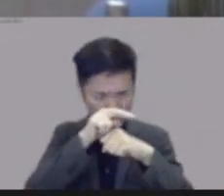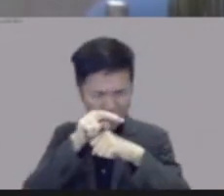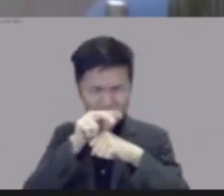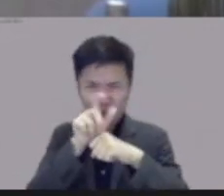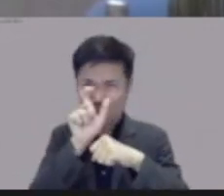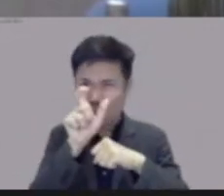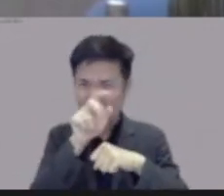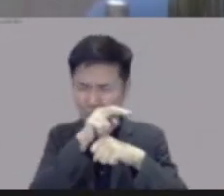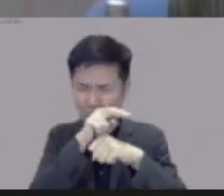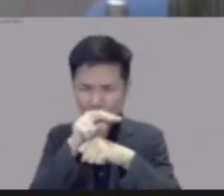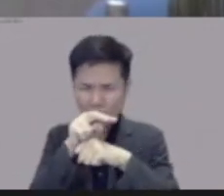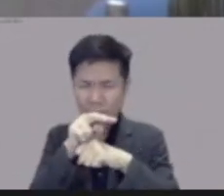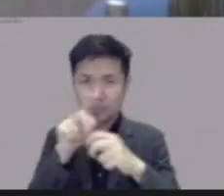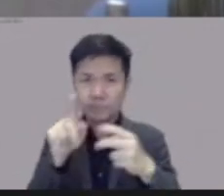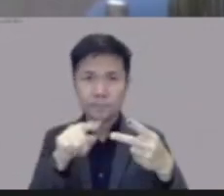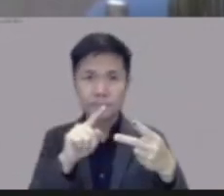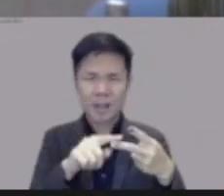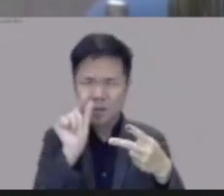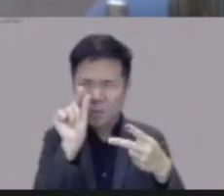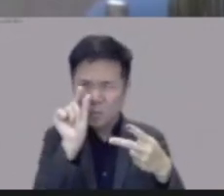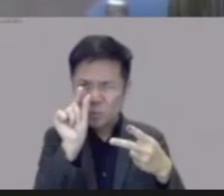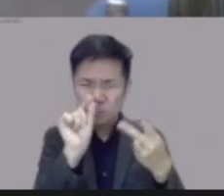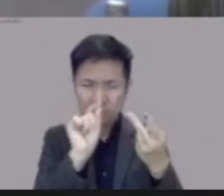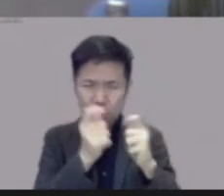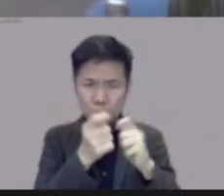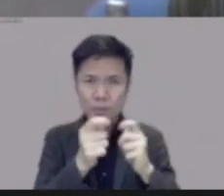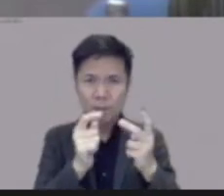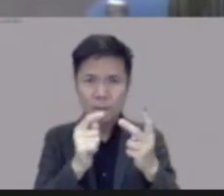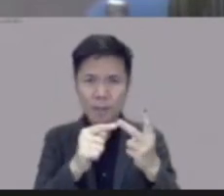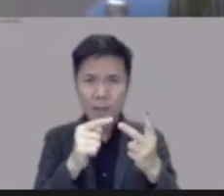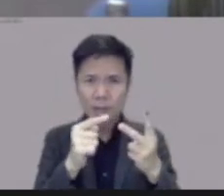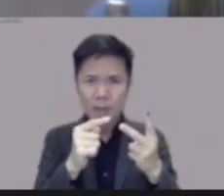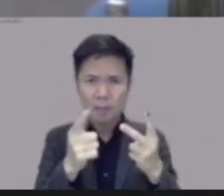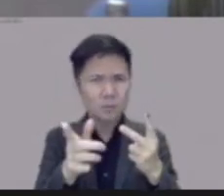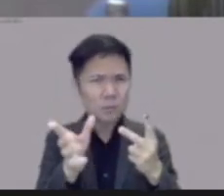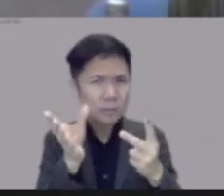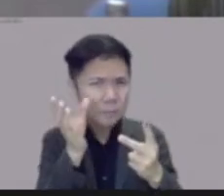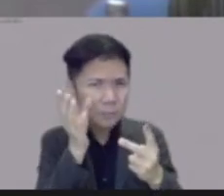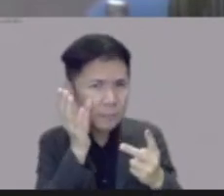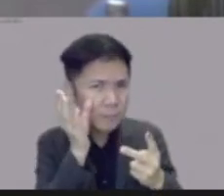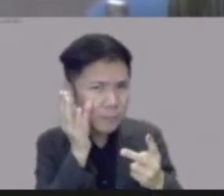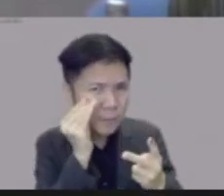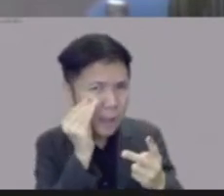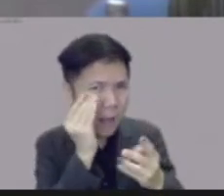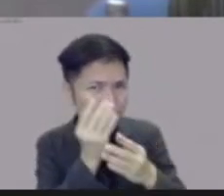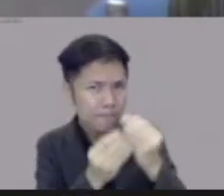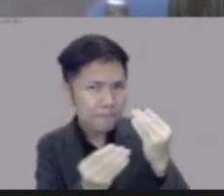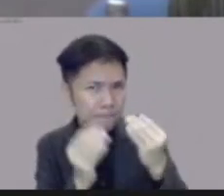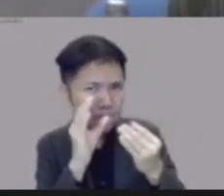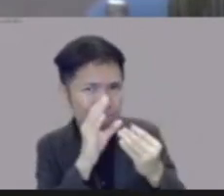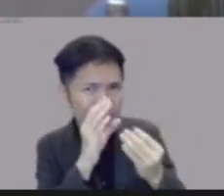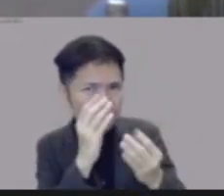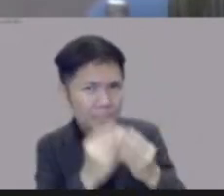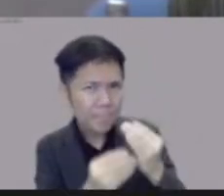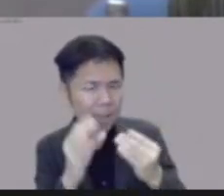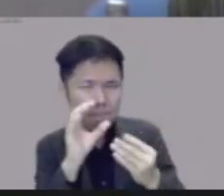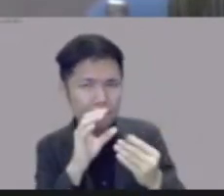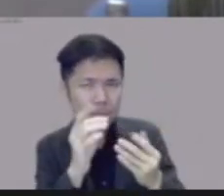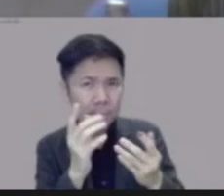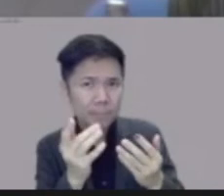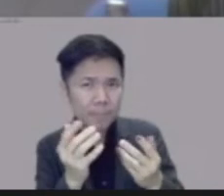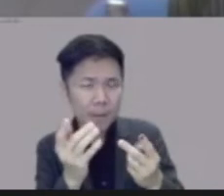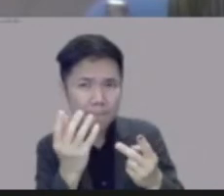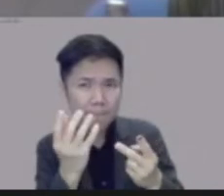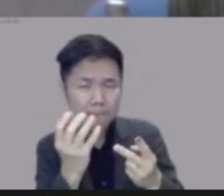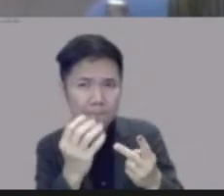then there is also small changes but sorry I was not able to capture it and then the second one so it's a